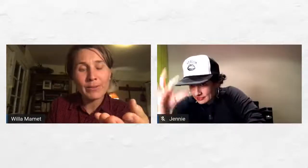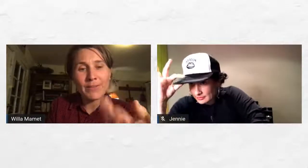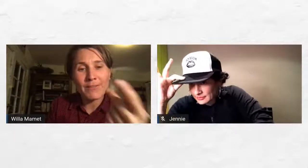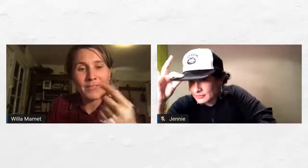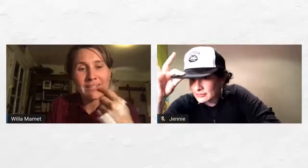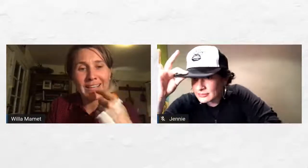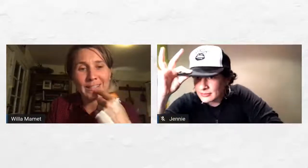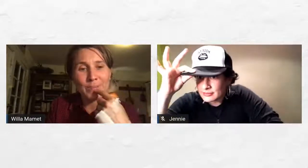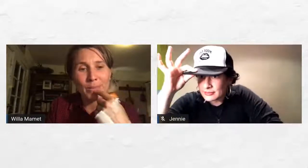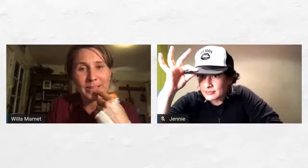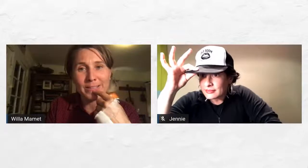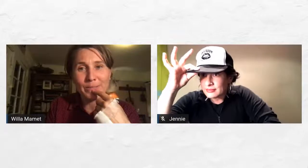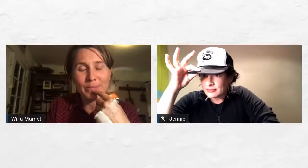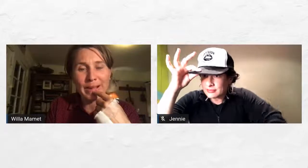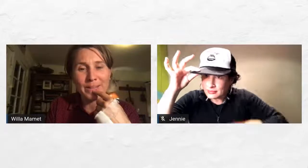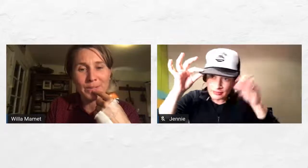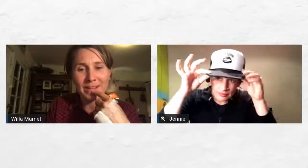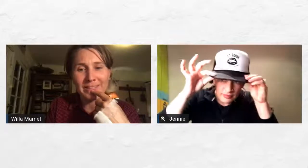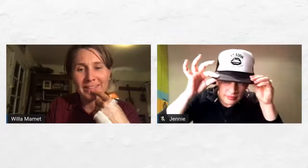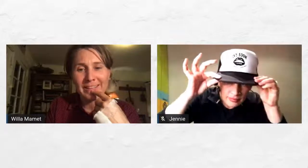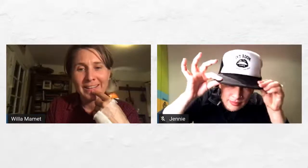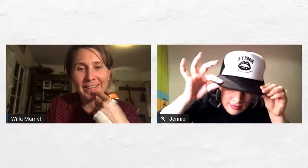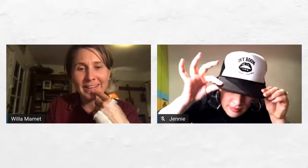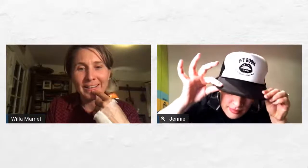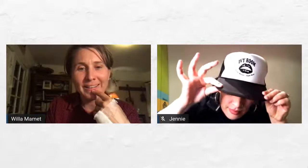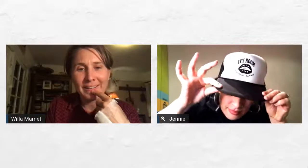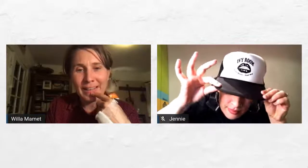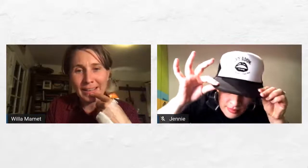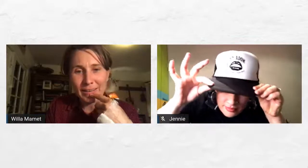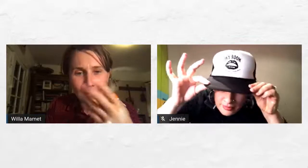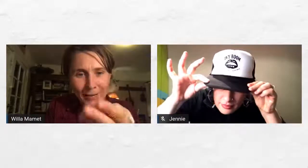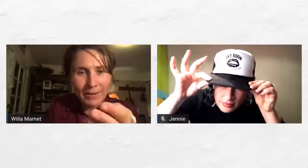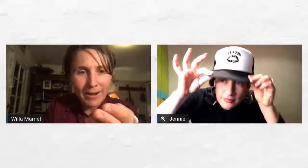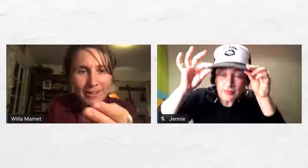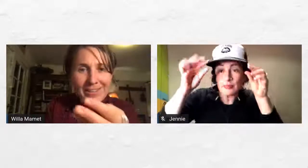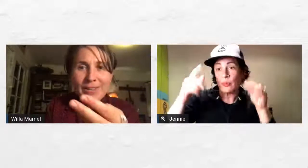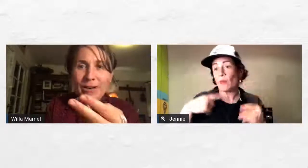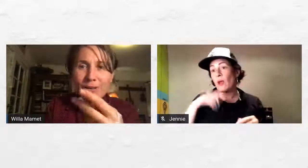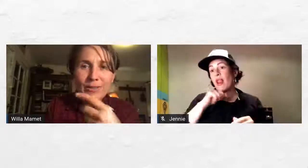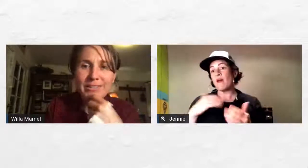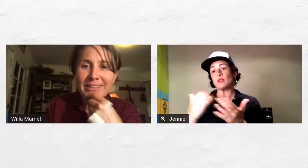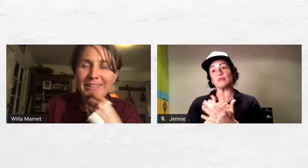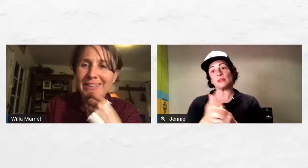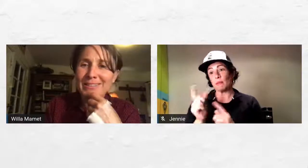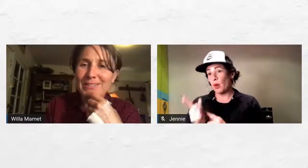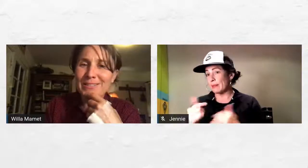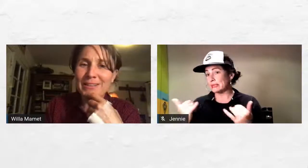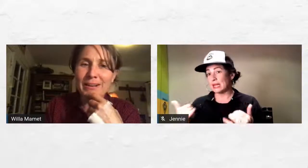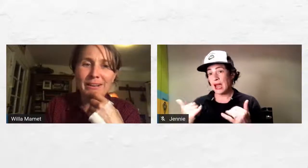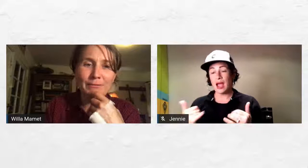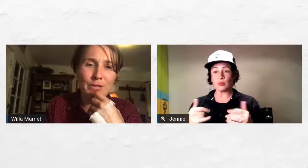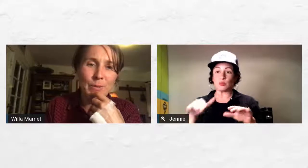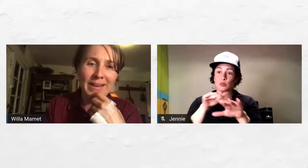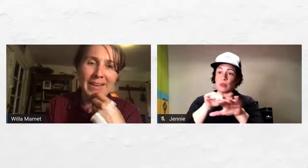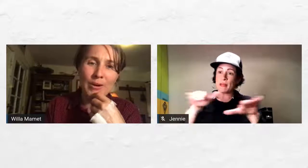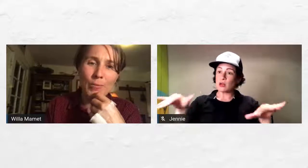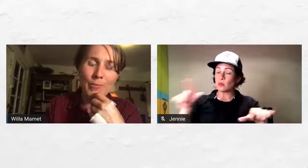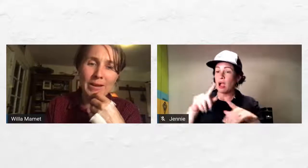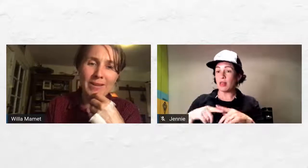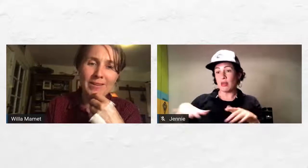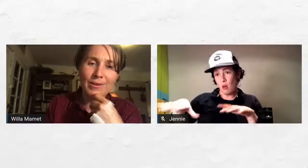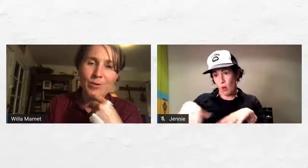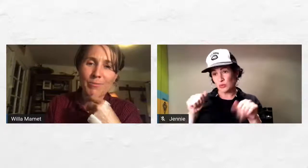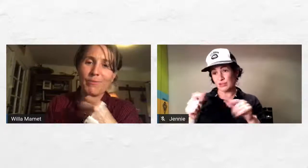we would love to take this moment to remind you all, thank you. Here we are co-hosting this first Pancake